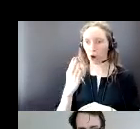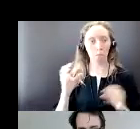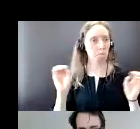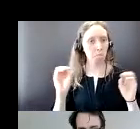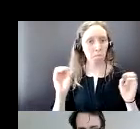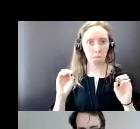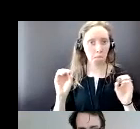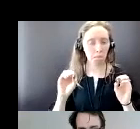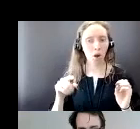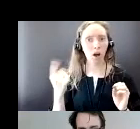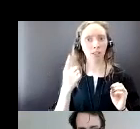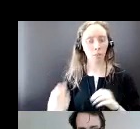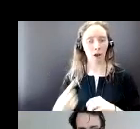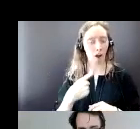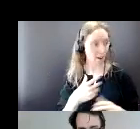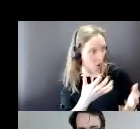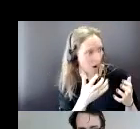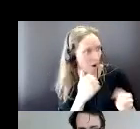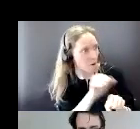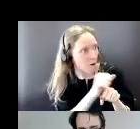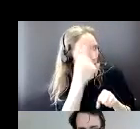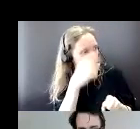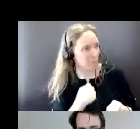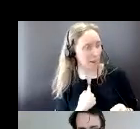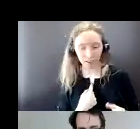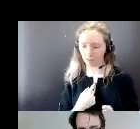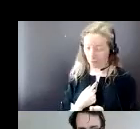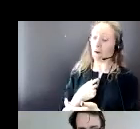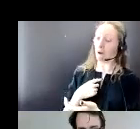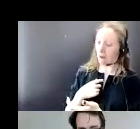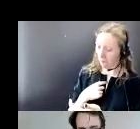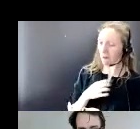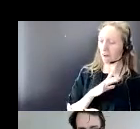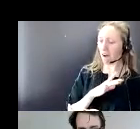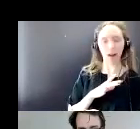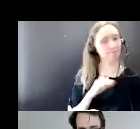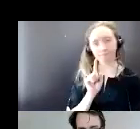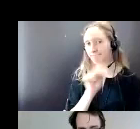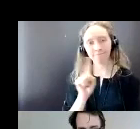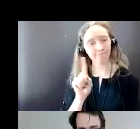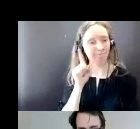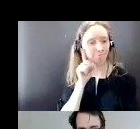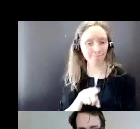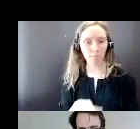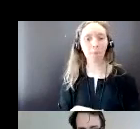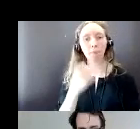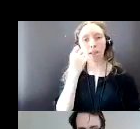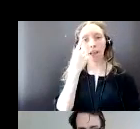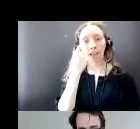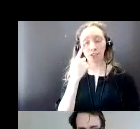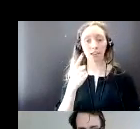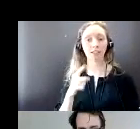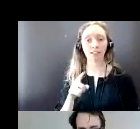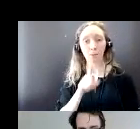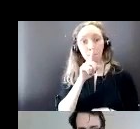Never use your personal bank account to accept payment from strangers. Always remember, the legitimate employer will never send you money and ask you to